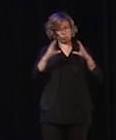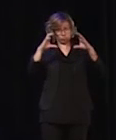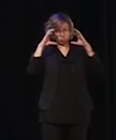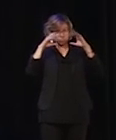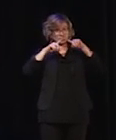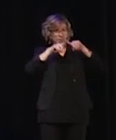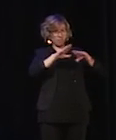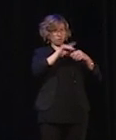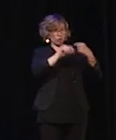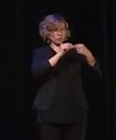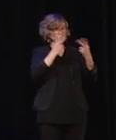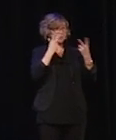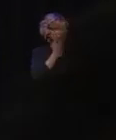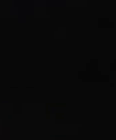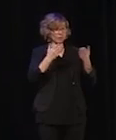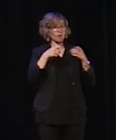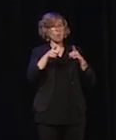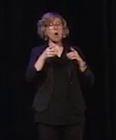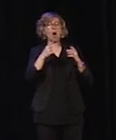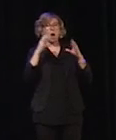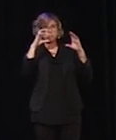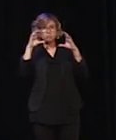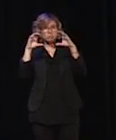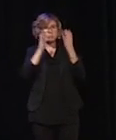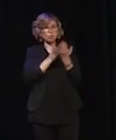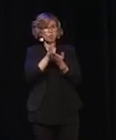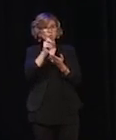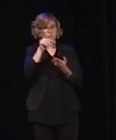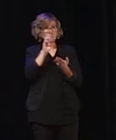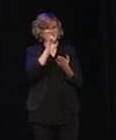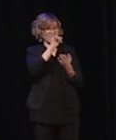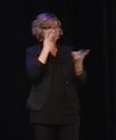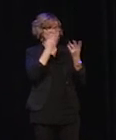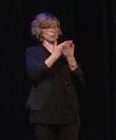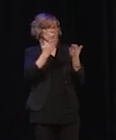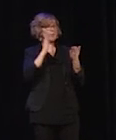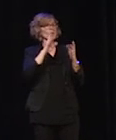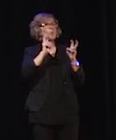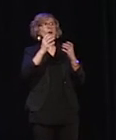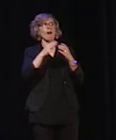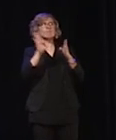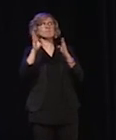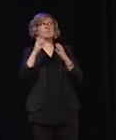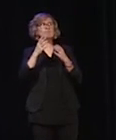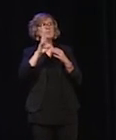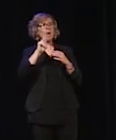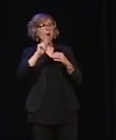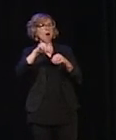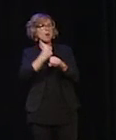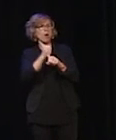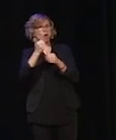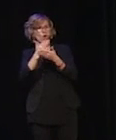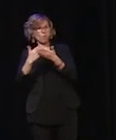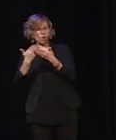then as you move through a space or through an experience, that particular visual can unlock different parts of the experience. So I have this